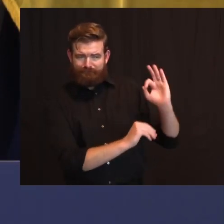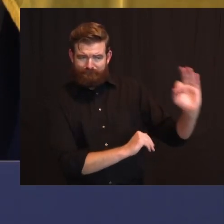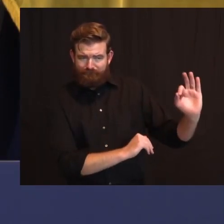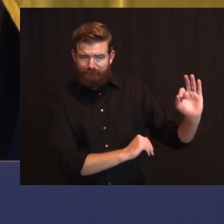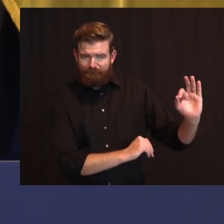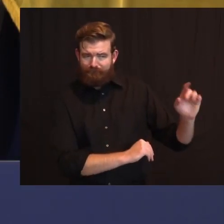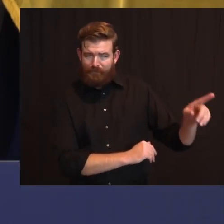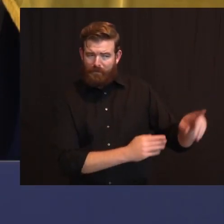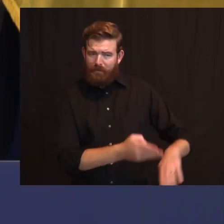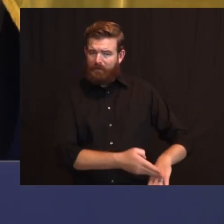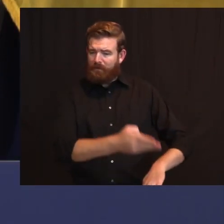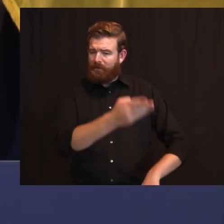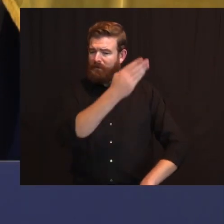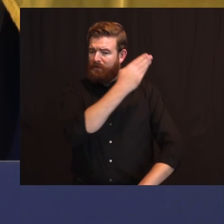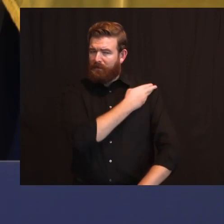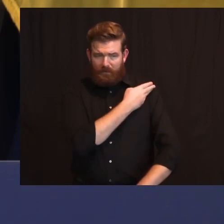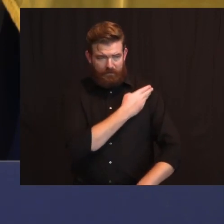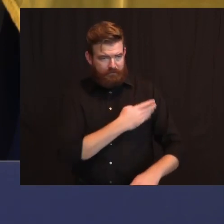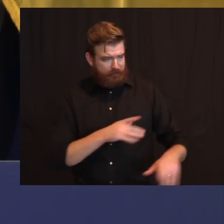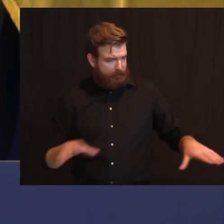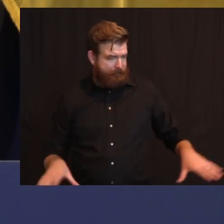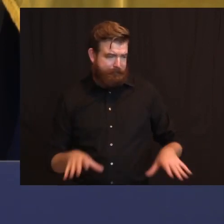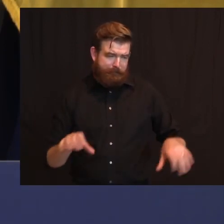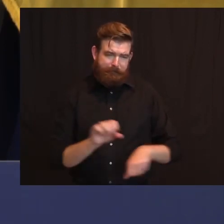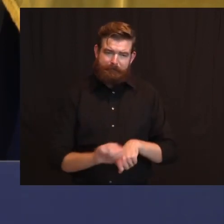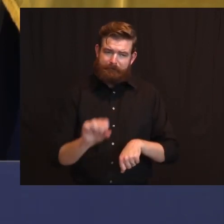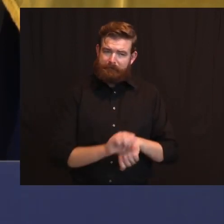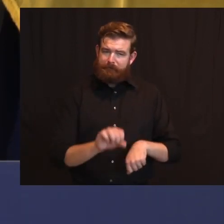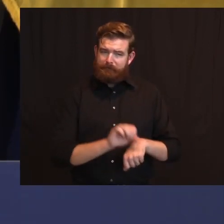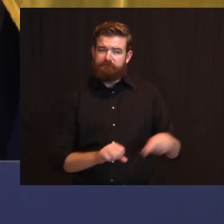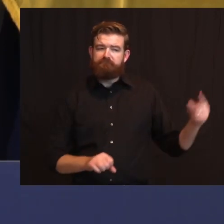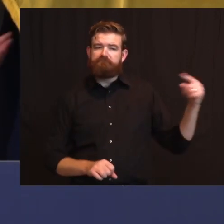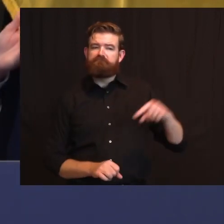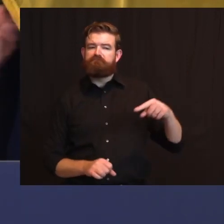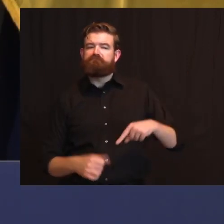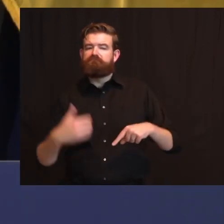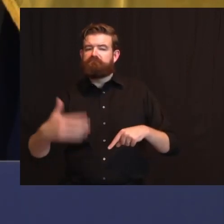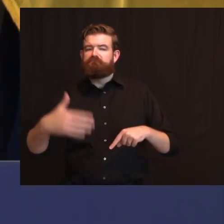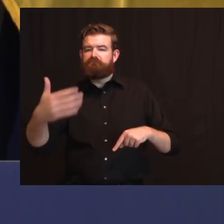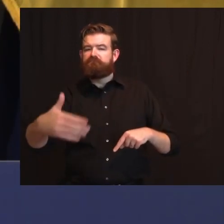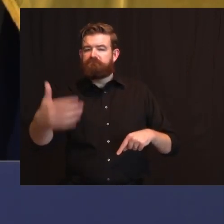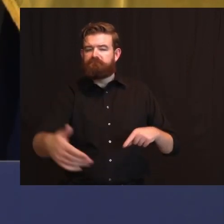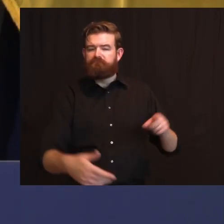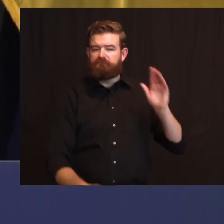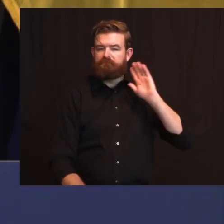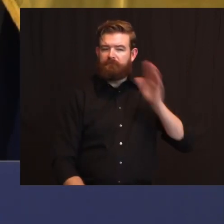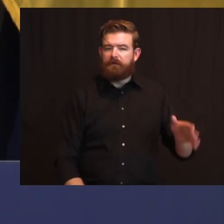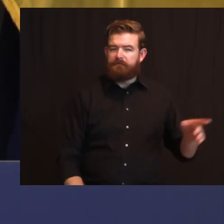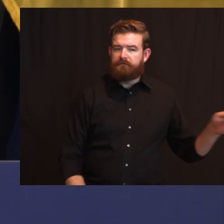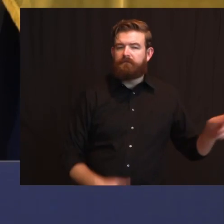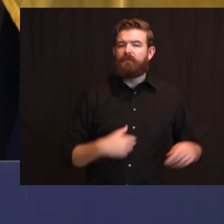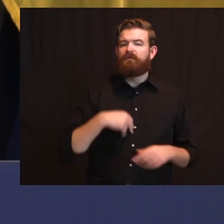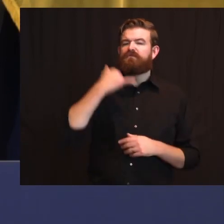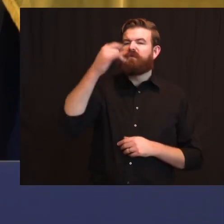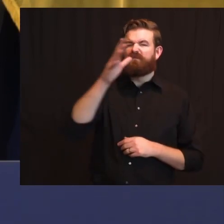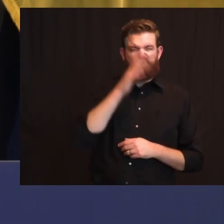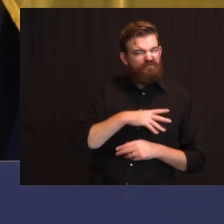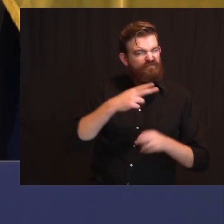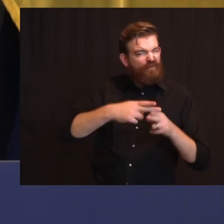progress, and you'll be back from time to time. And we'll follow up with Rosa and get her into a good